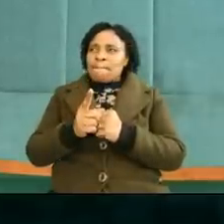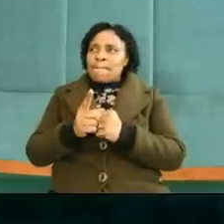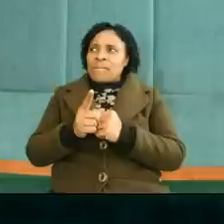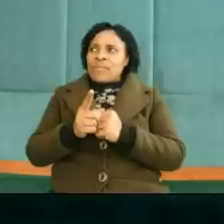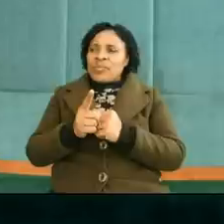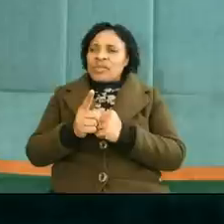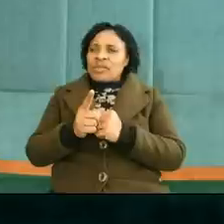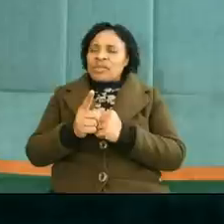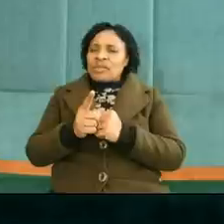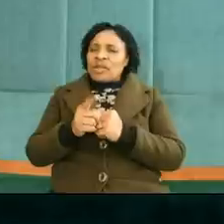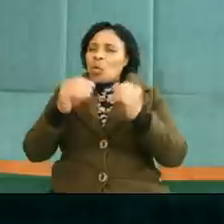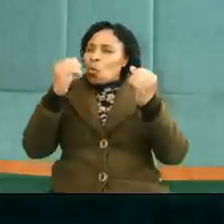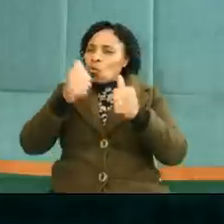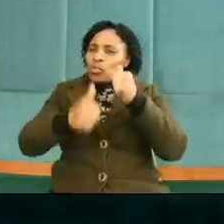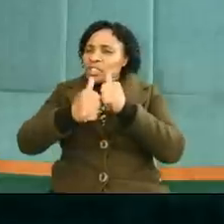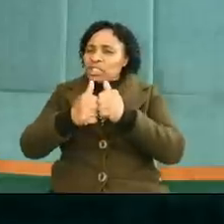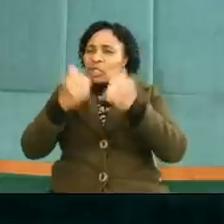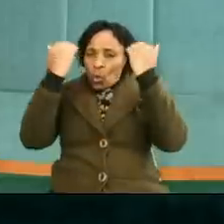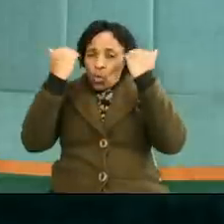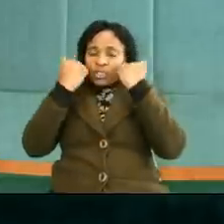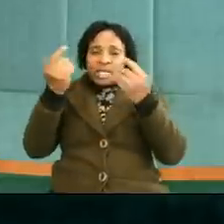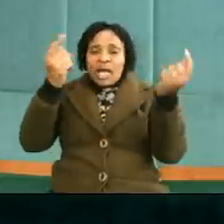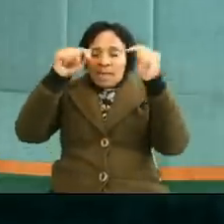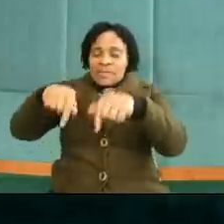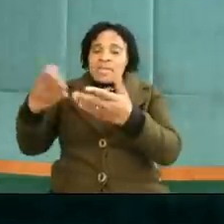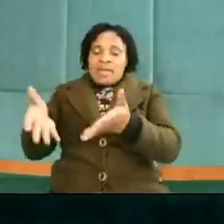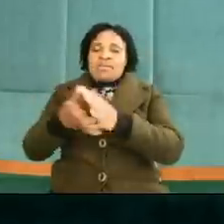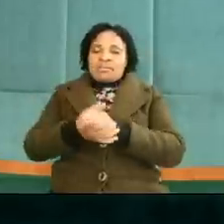So how does court come inside here?